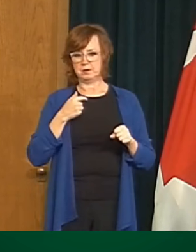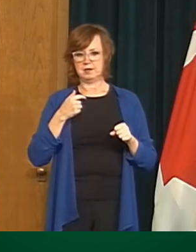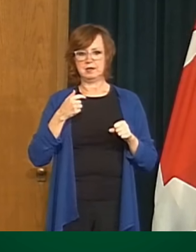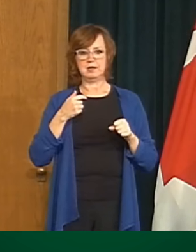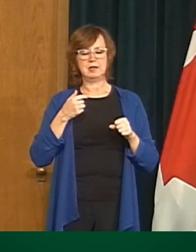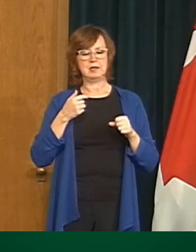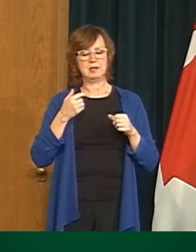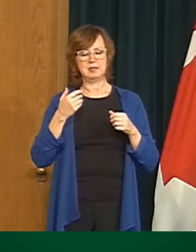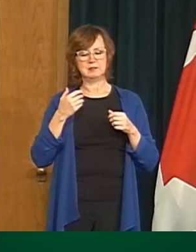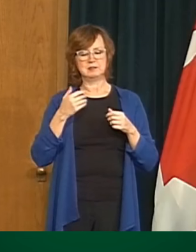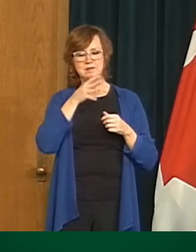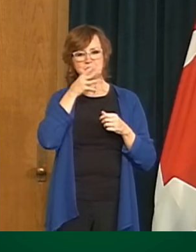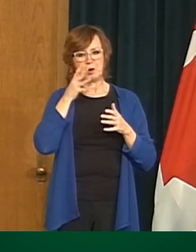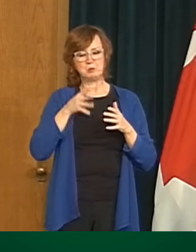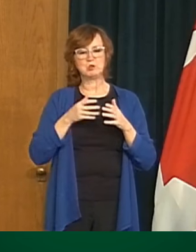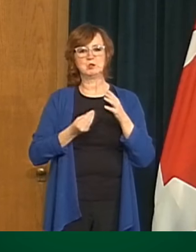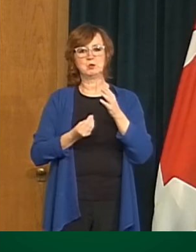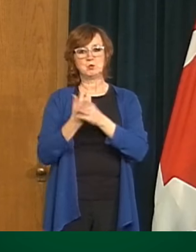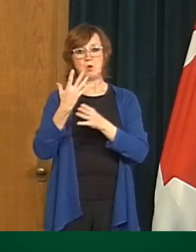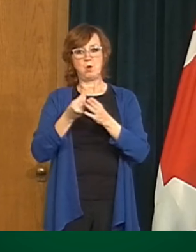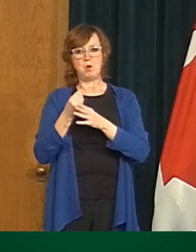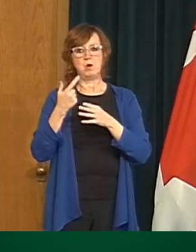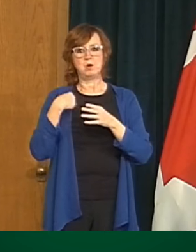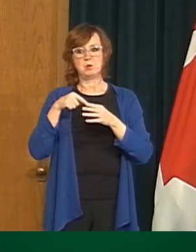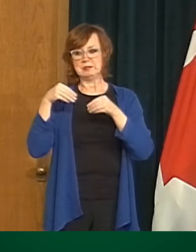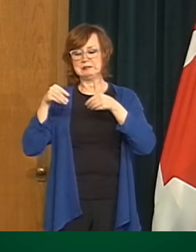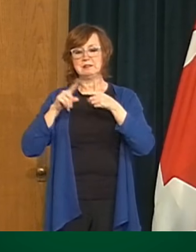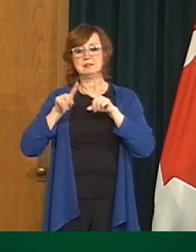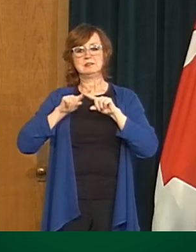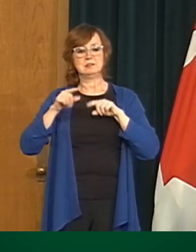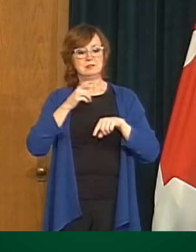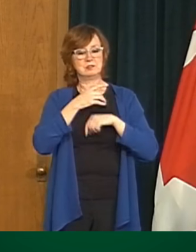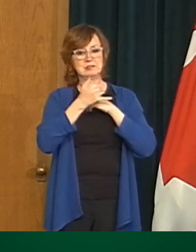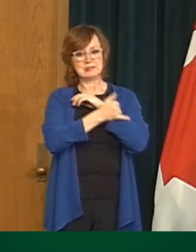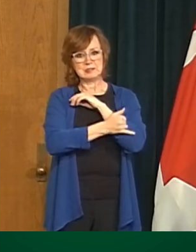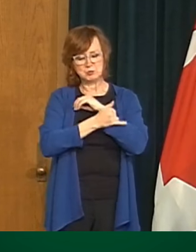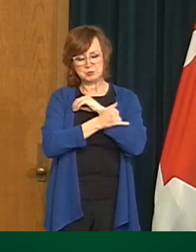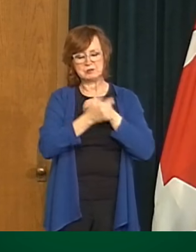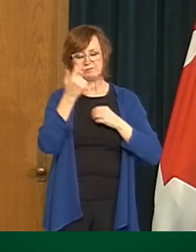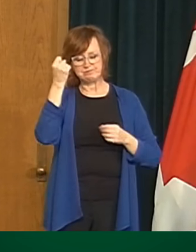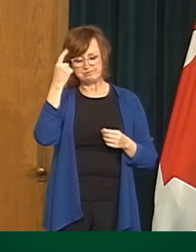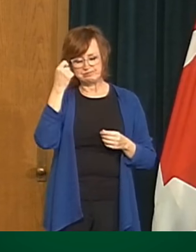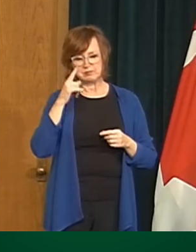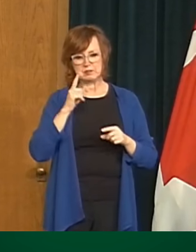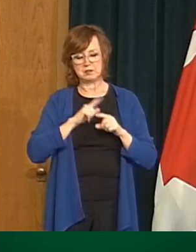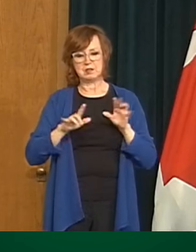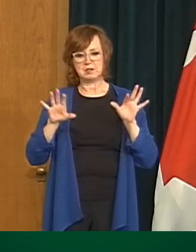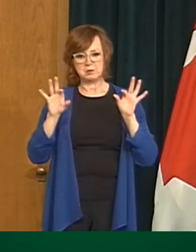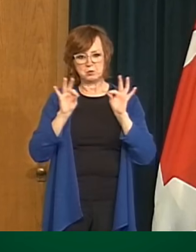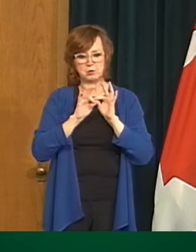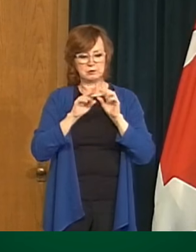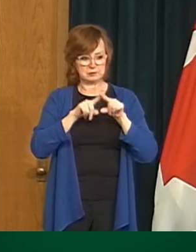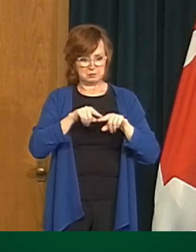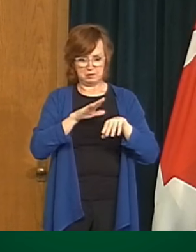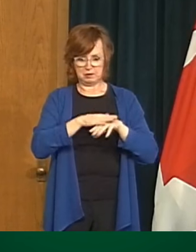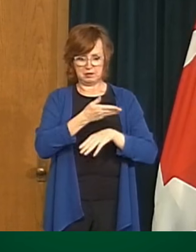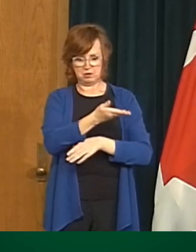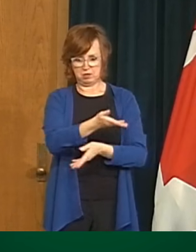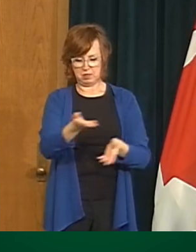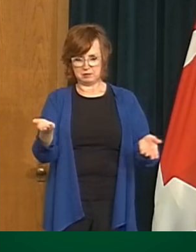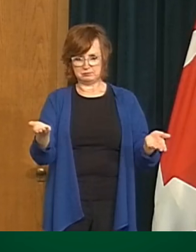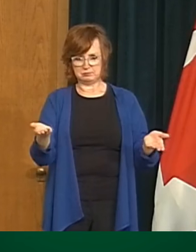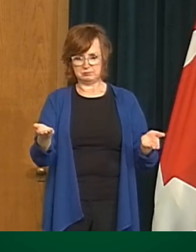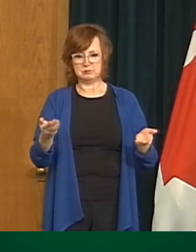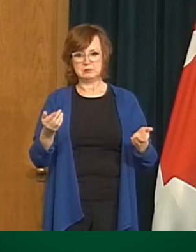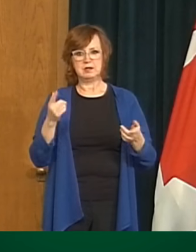will be relying on the value of those exports for the economic